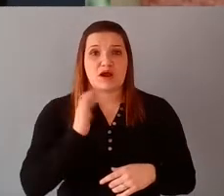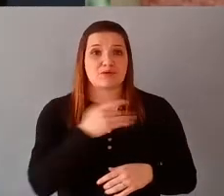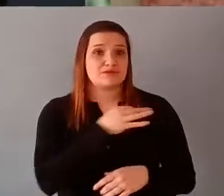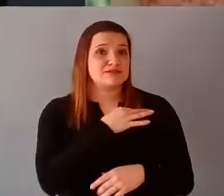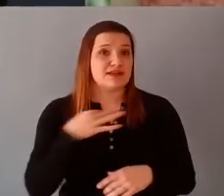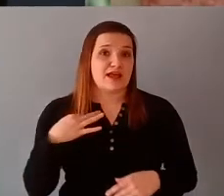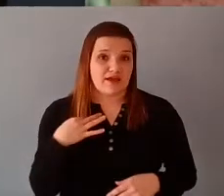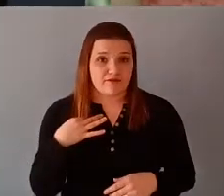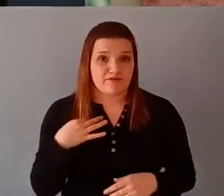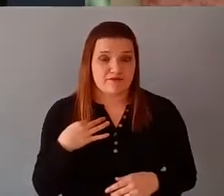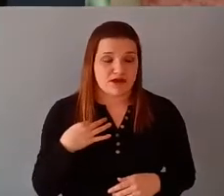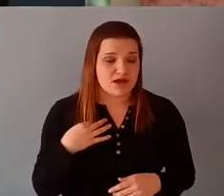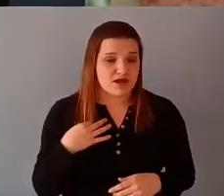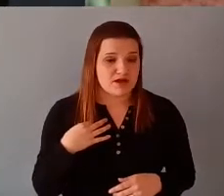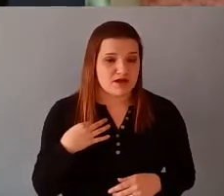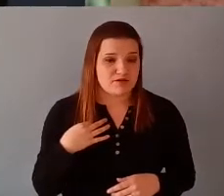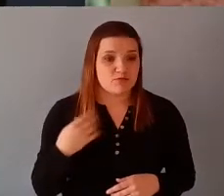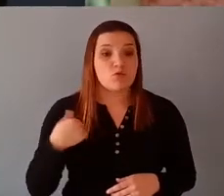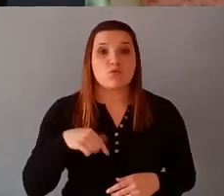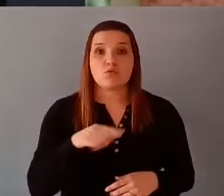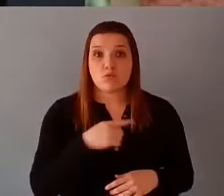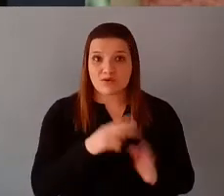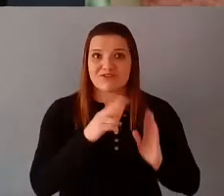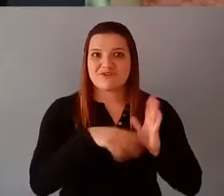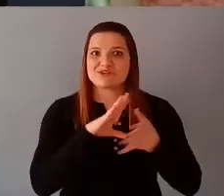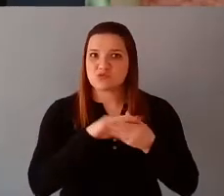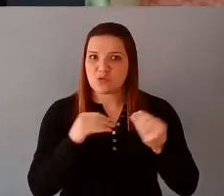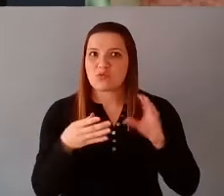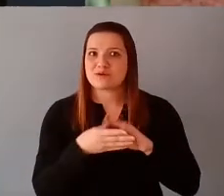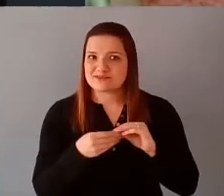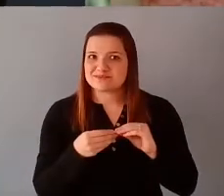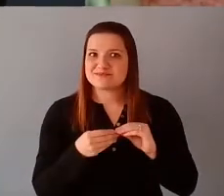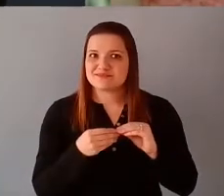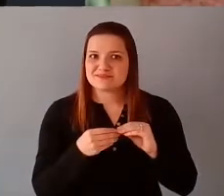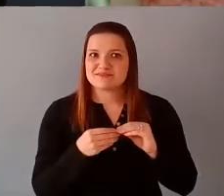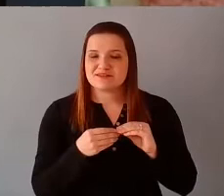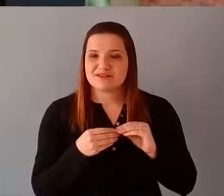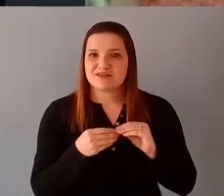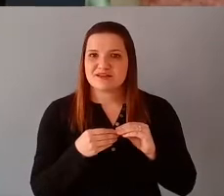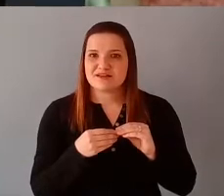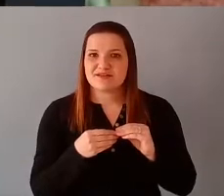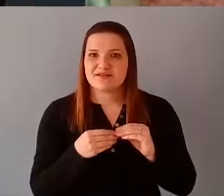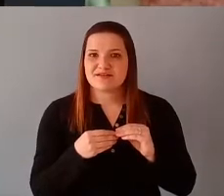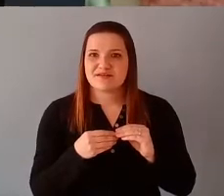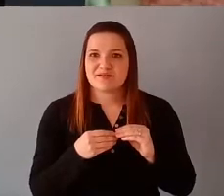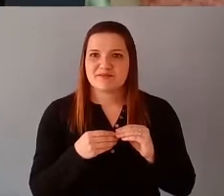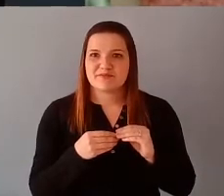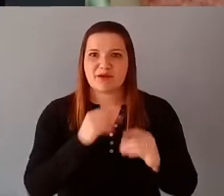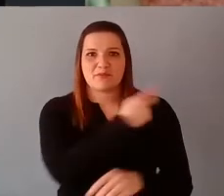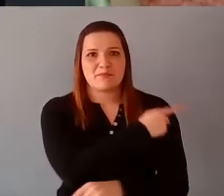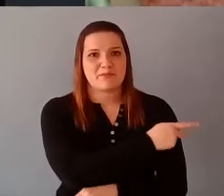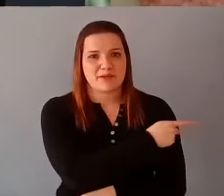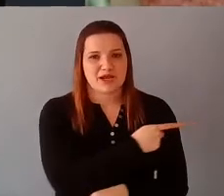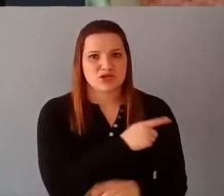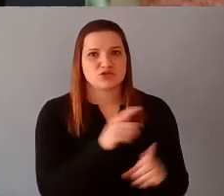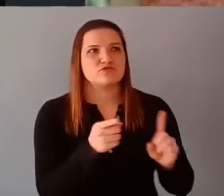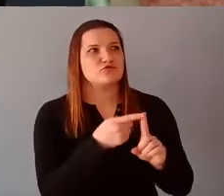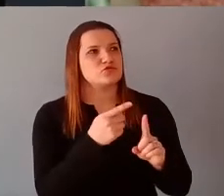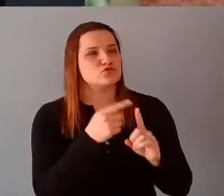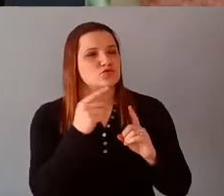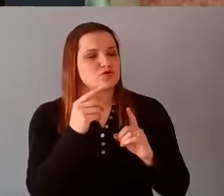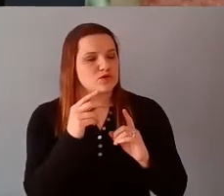staff. We have read stories about a patient. The first one I read